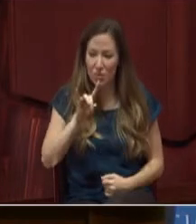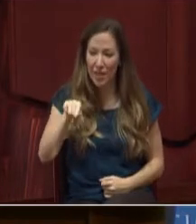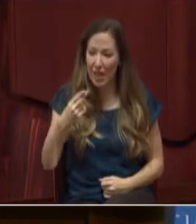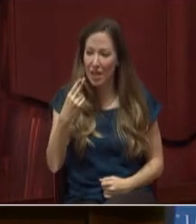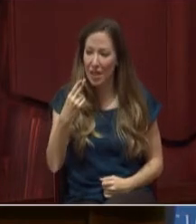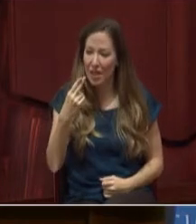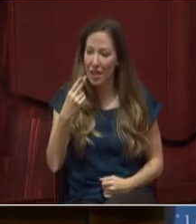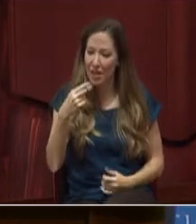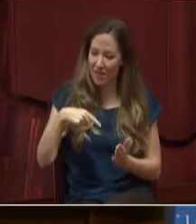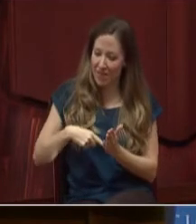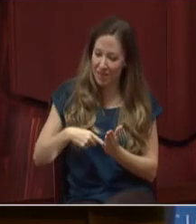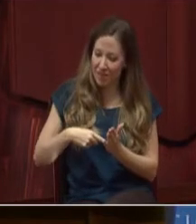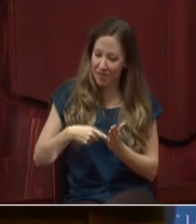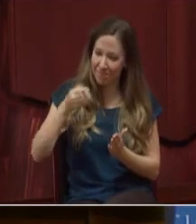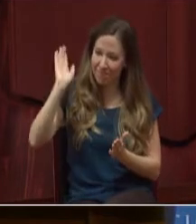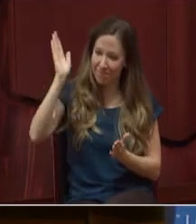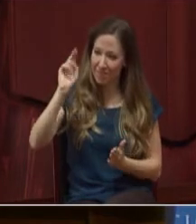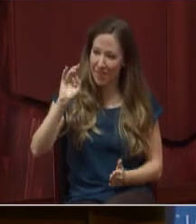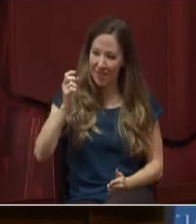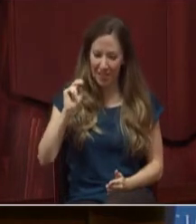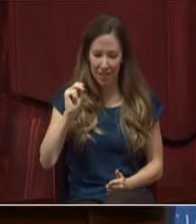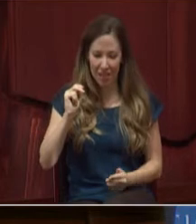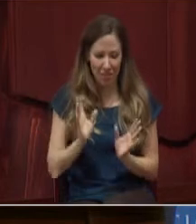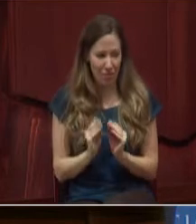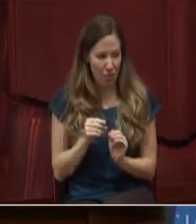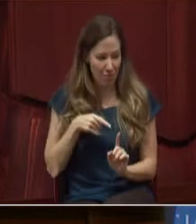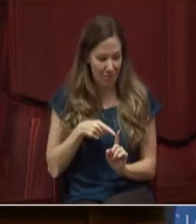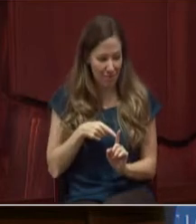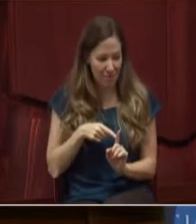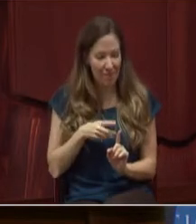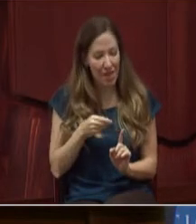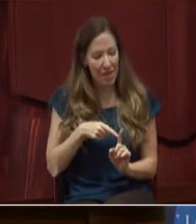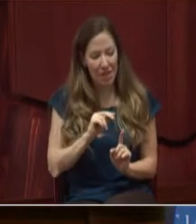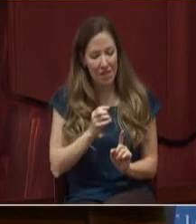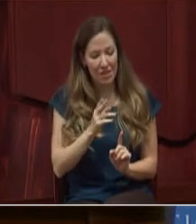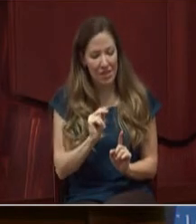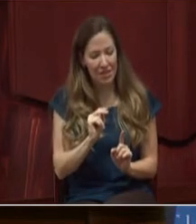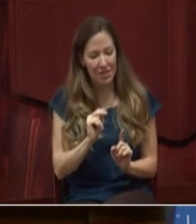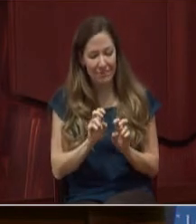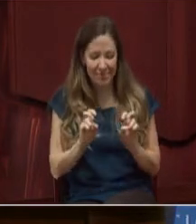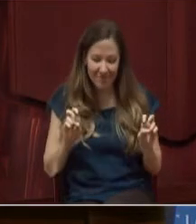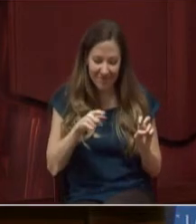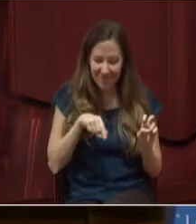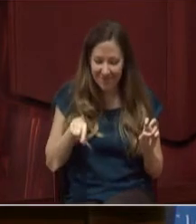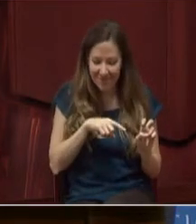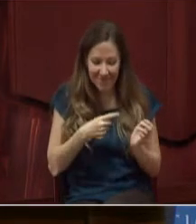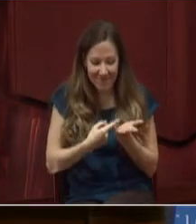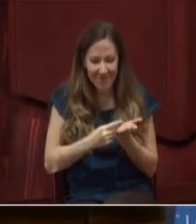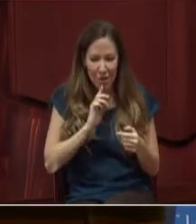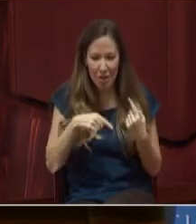of these Nixon Legacy Forums, in which the Nixon administration alum sit down and talk about what it was actually like to be